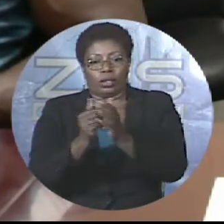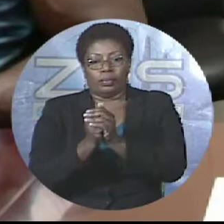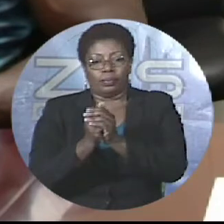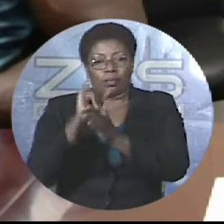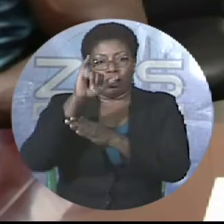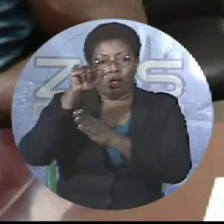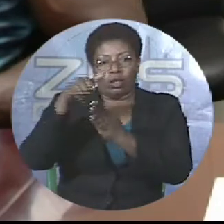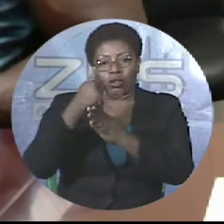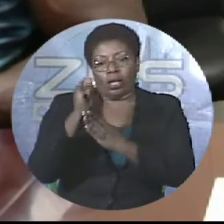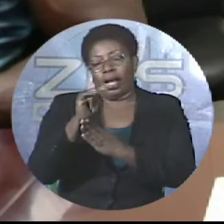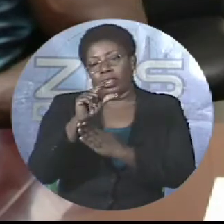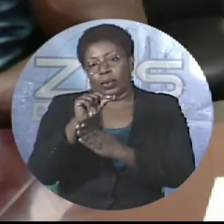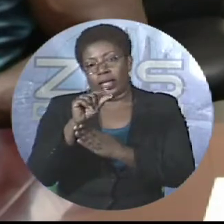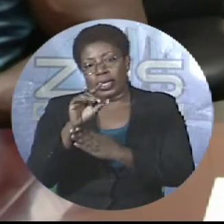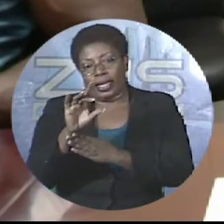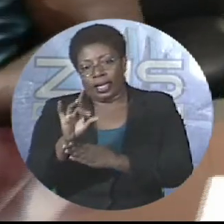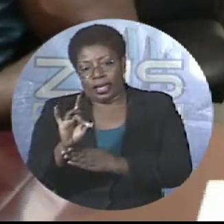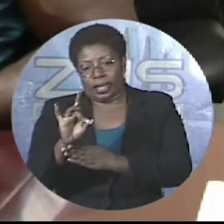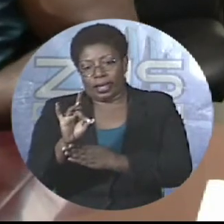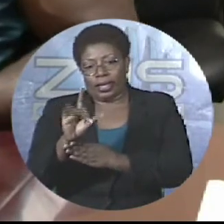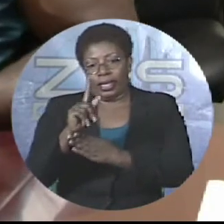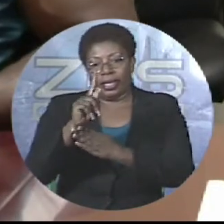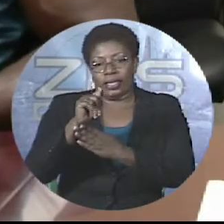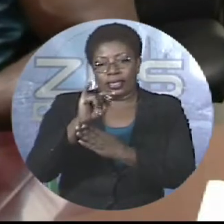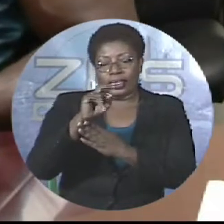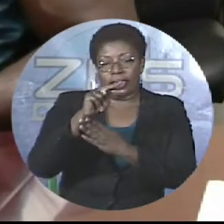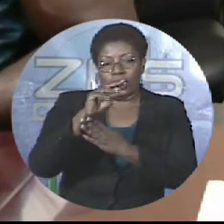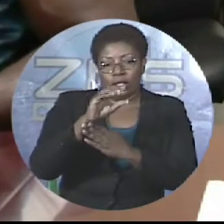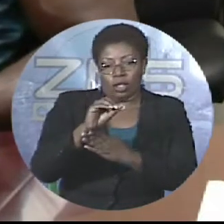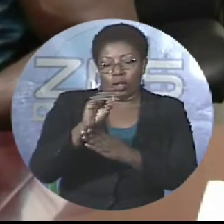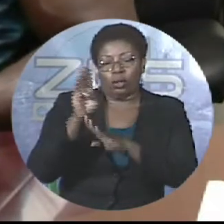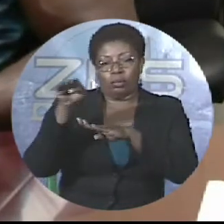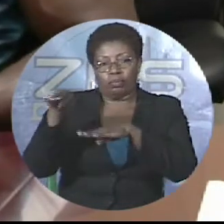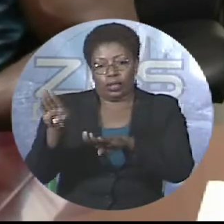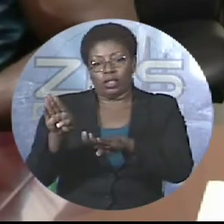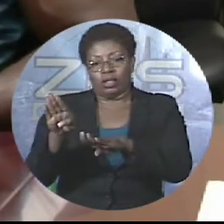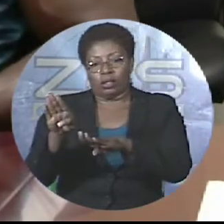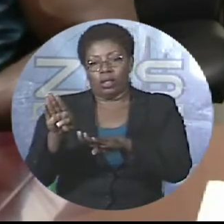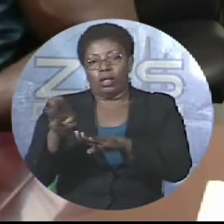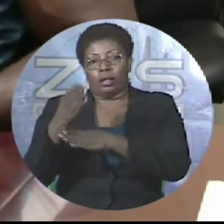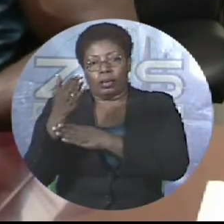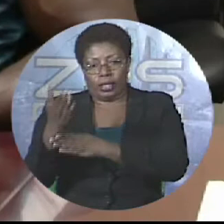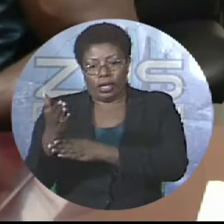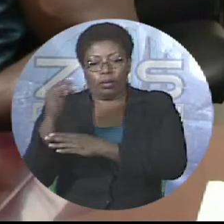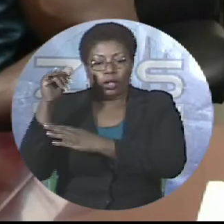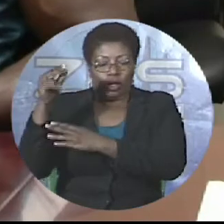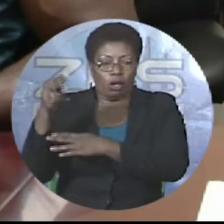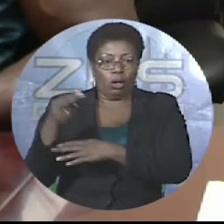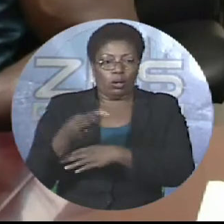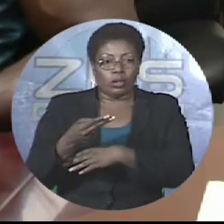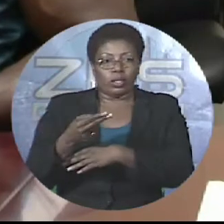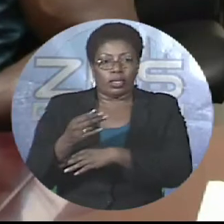28th to the 30th, Tino Beach will come alive once again. And we'll be hosting a